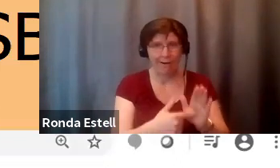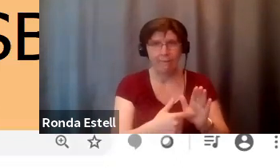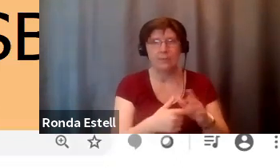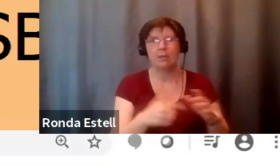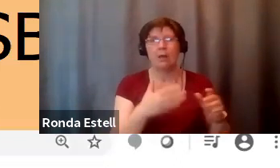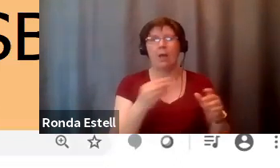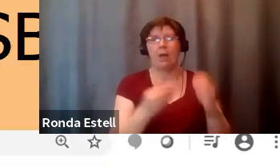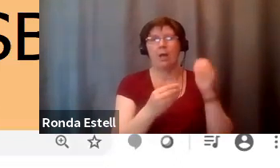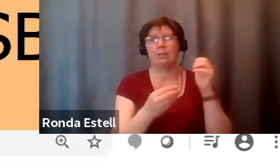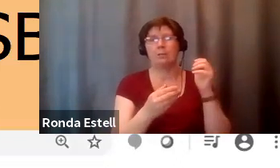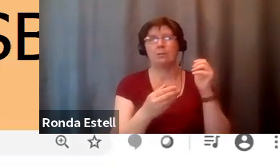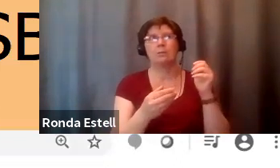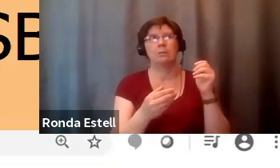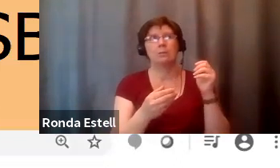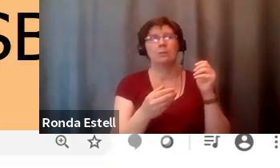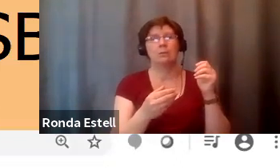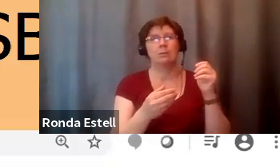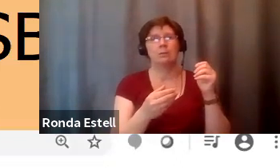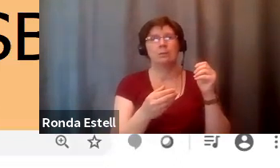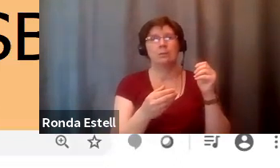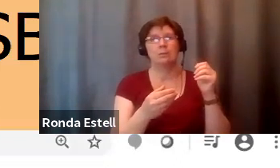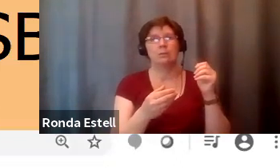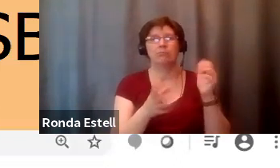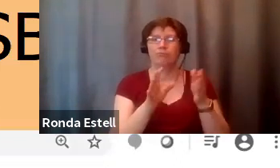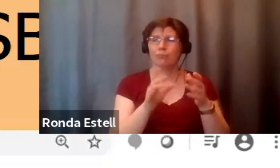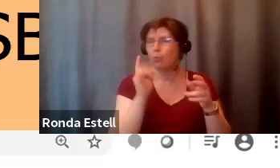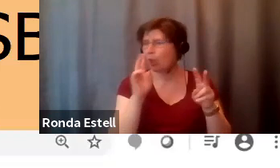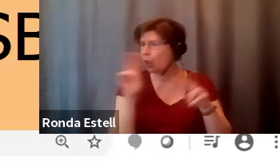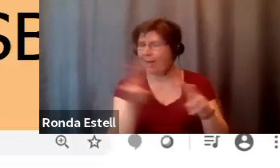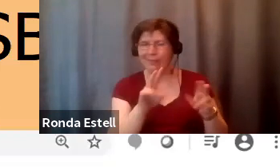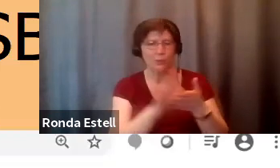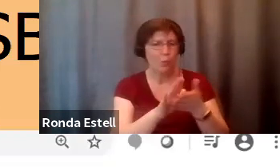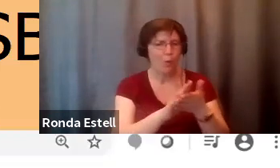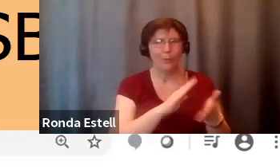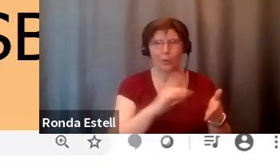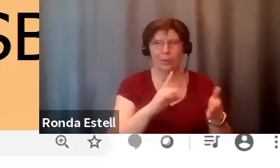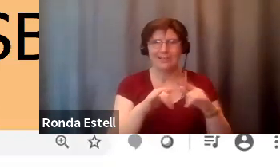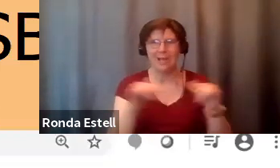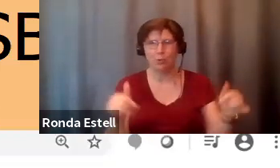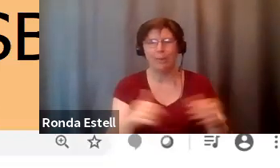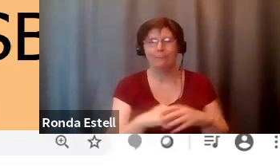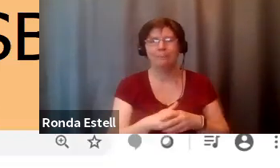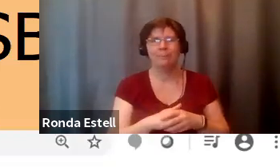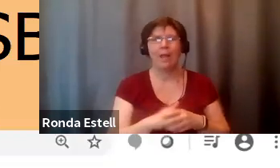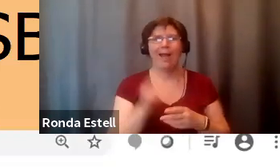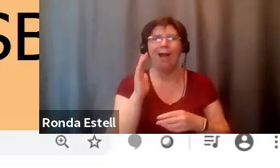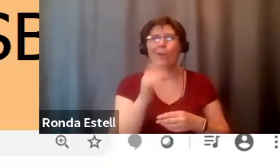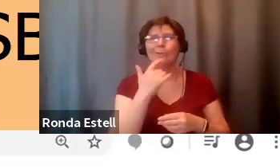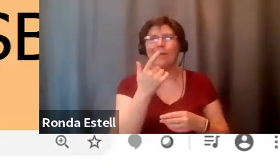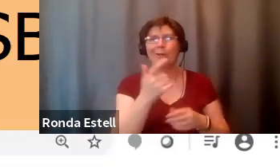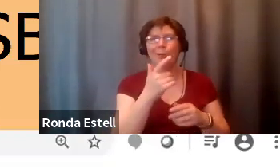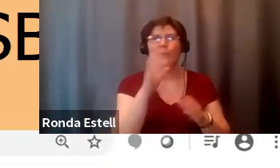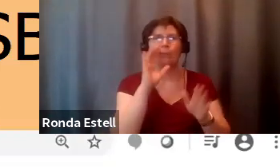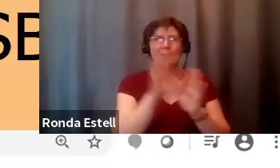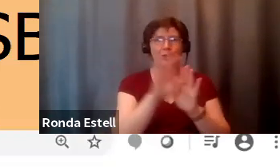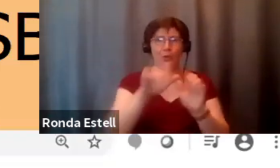and county, school boards, and etc. And I will tell you the picture behind of